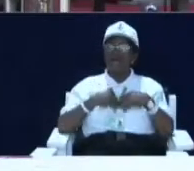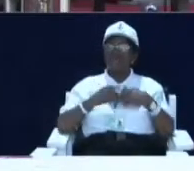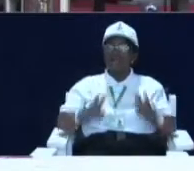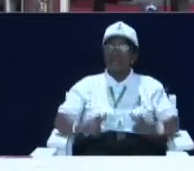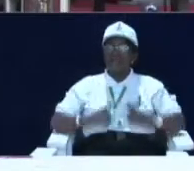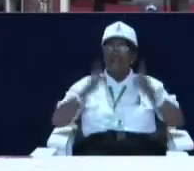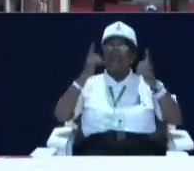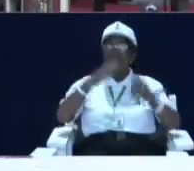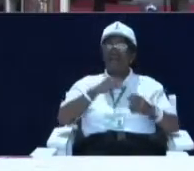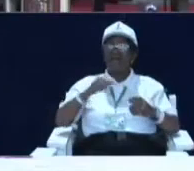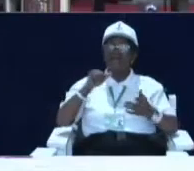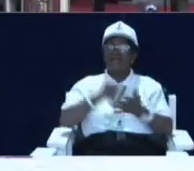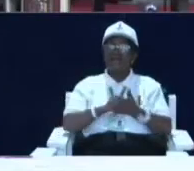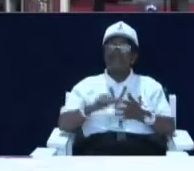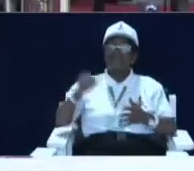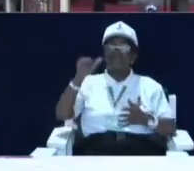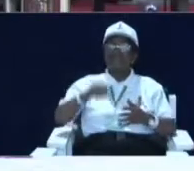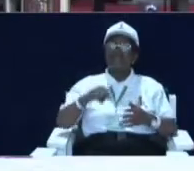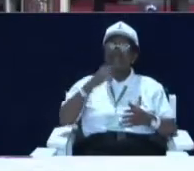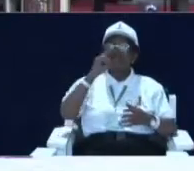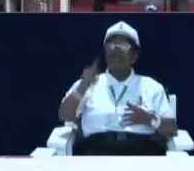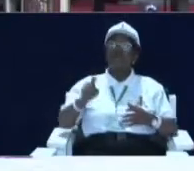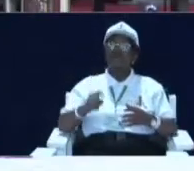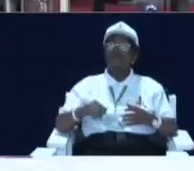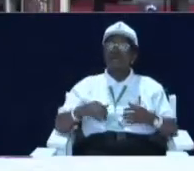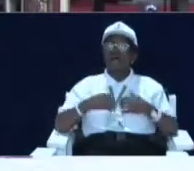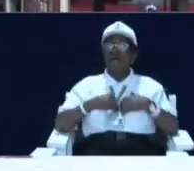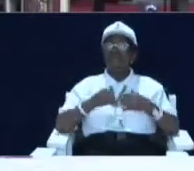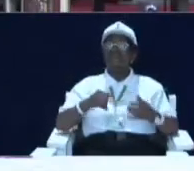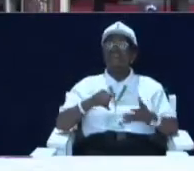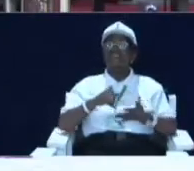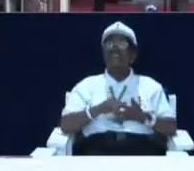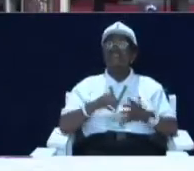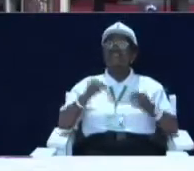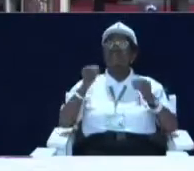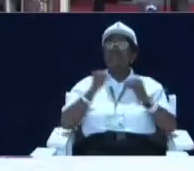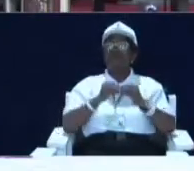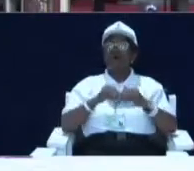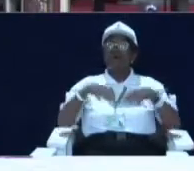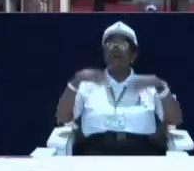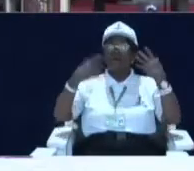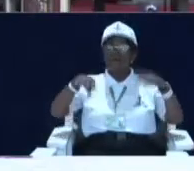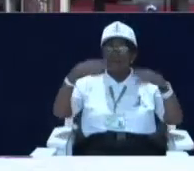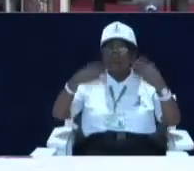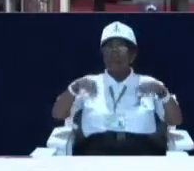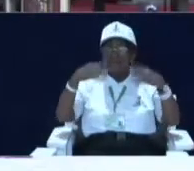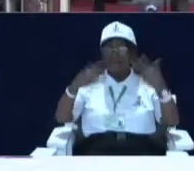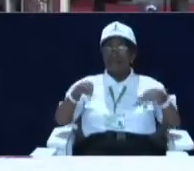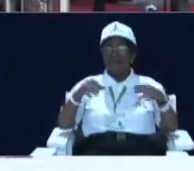and that they might have it more abundantly.